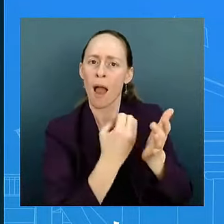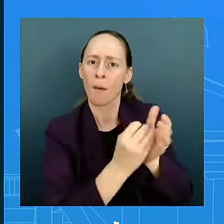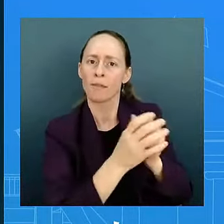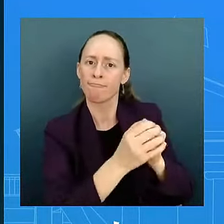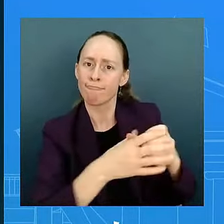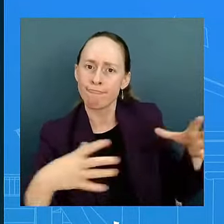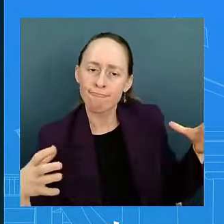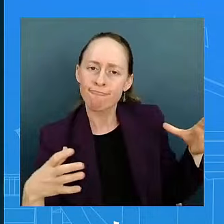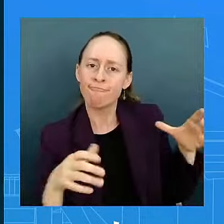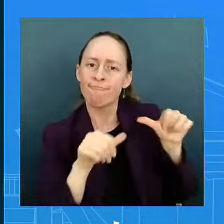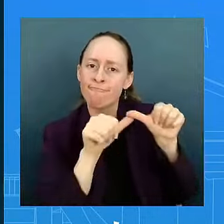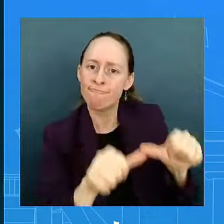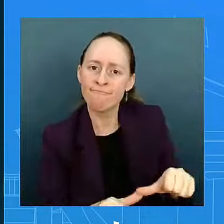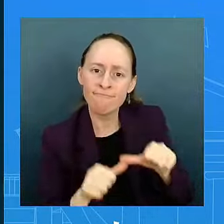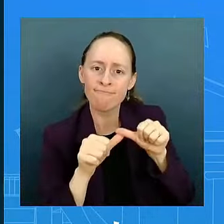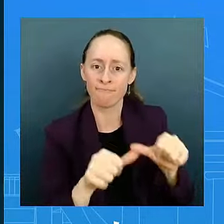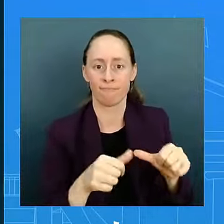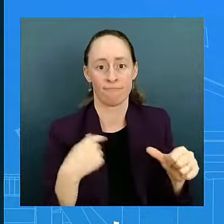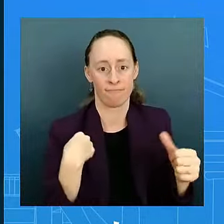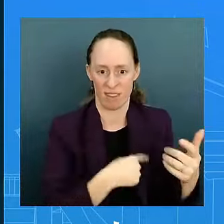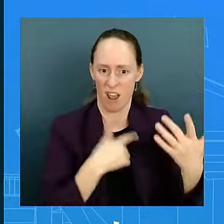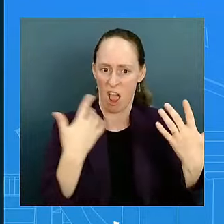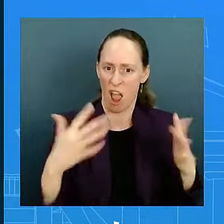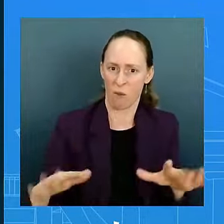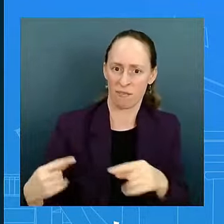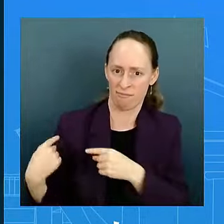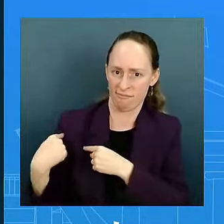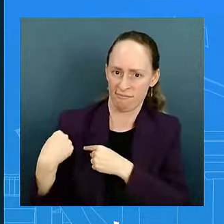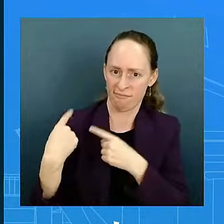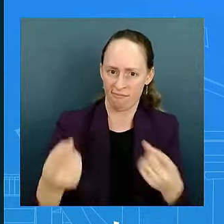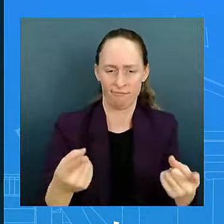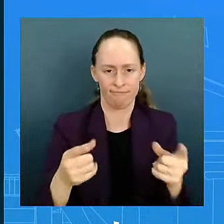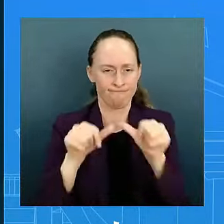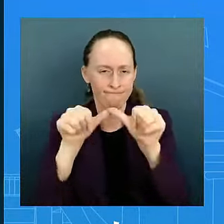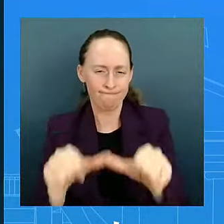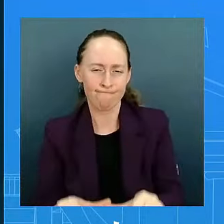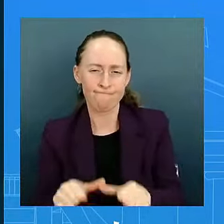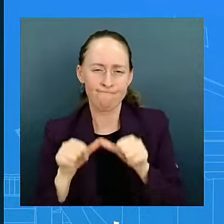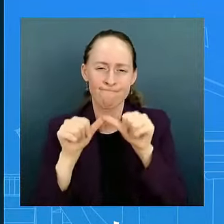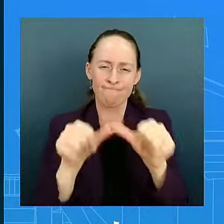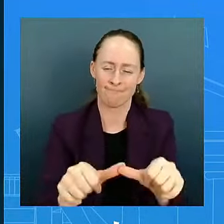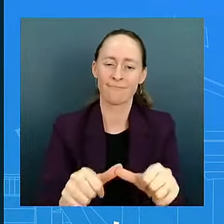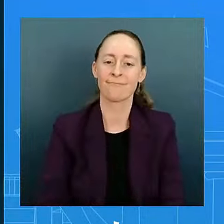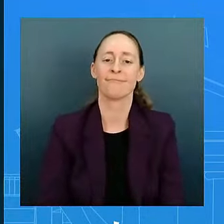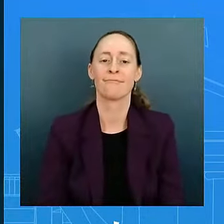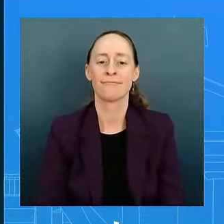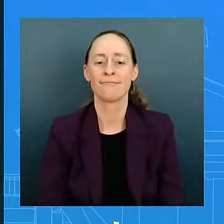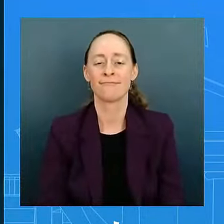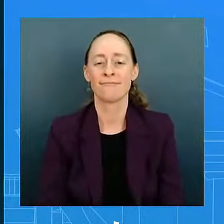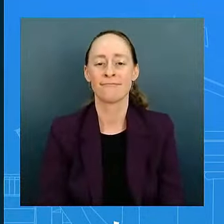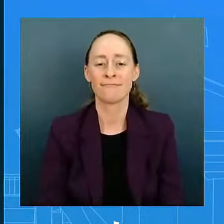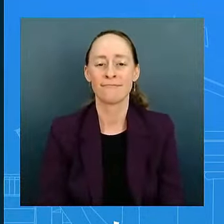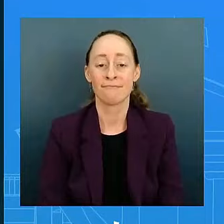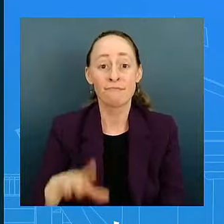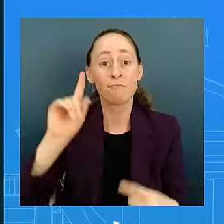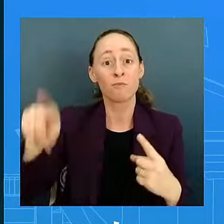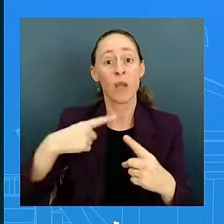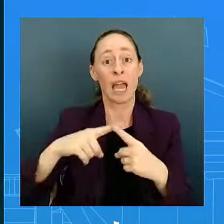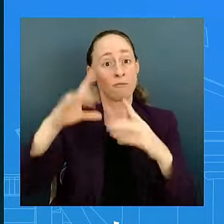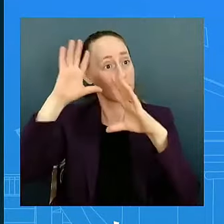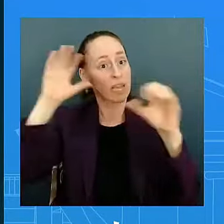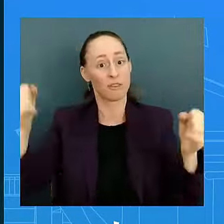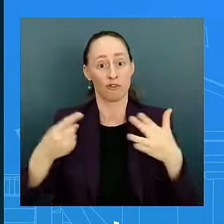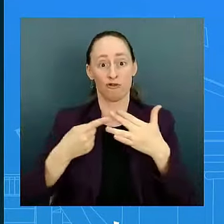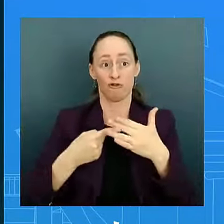3.5 years. And we understand what the president inherited when he walked in was an